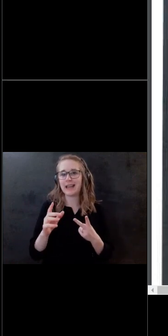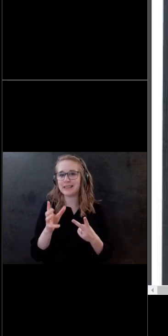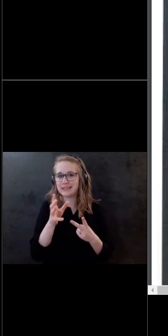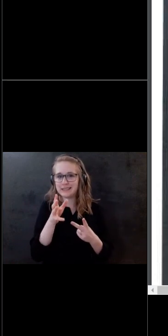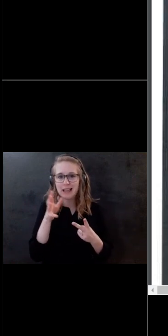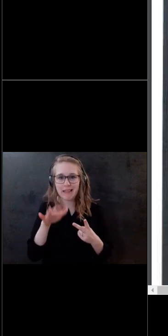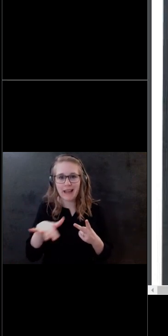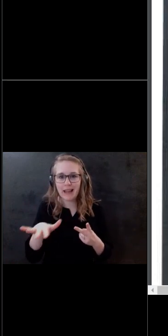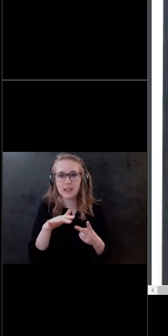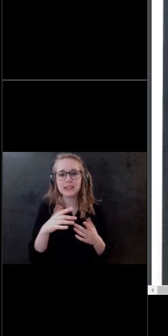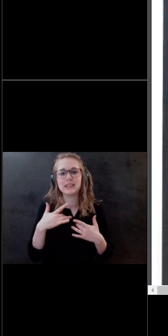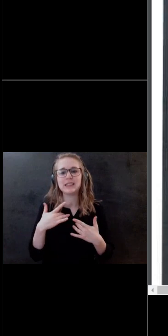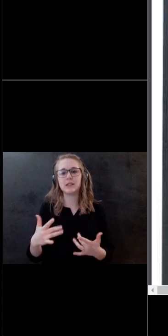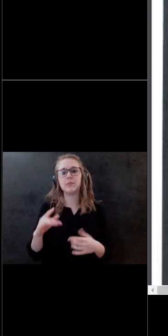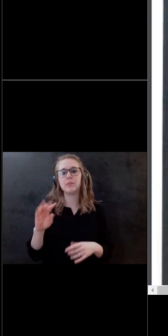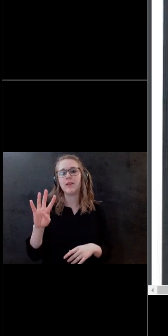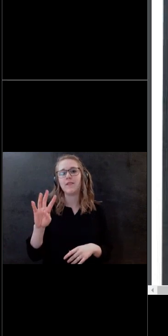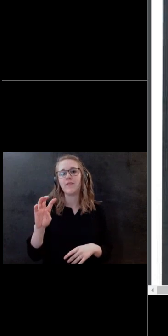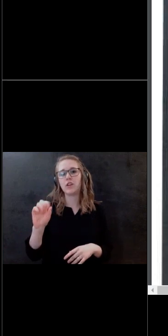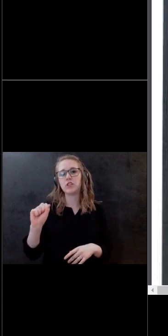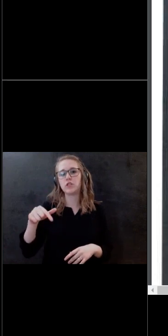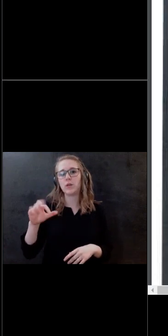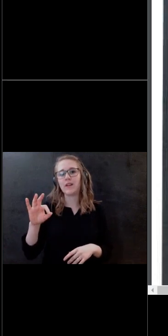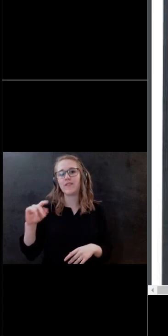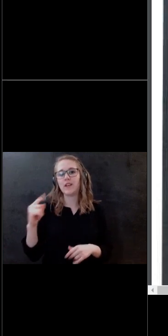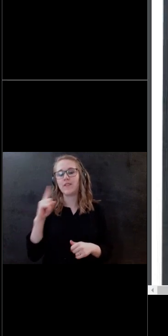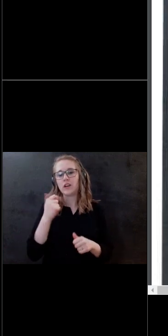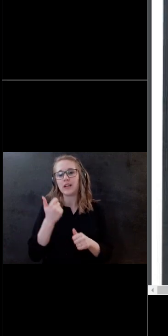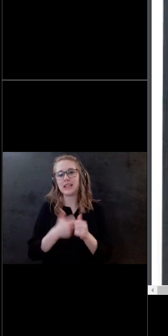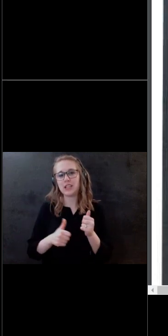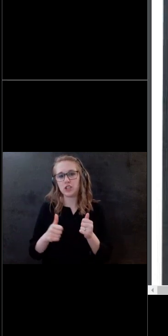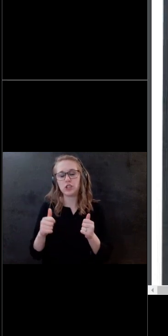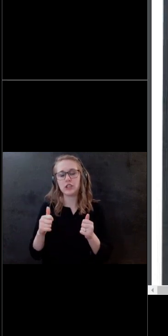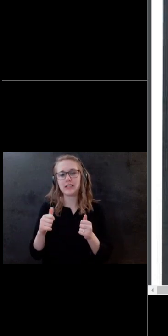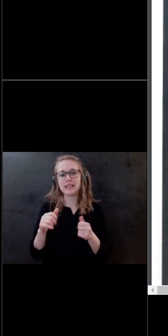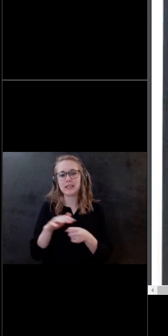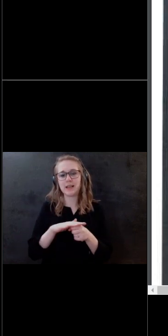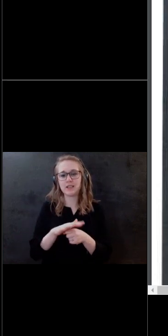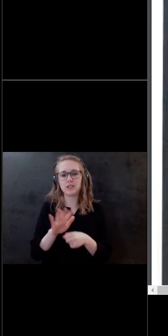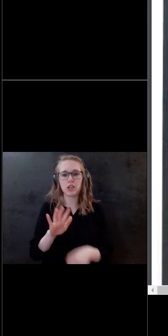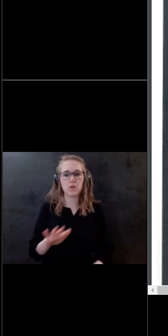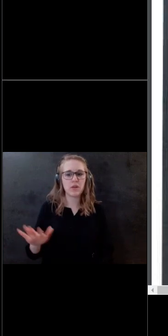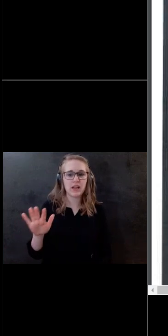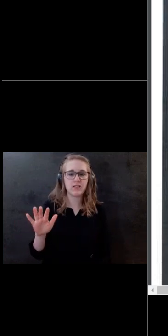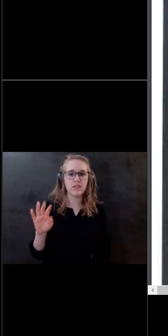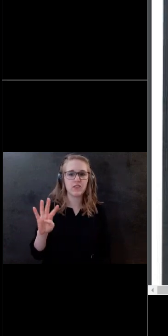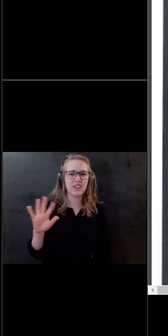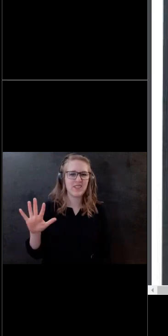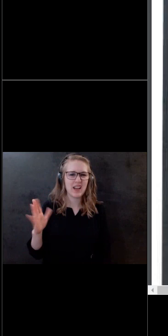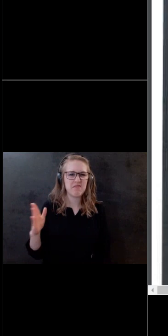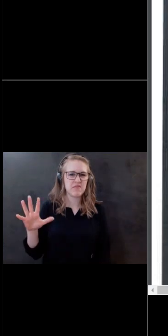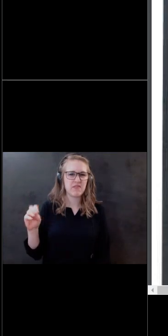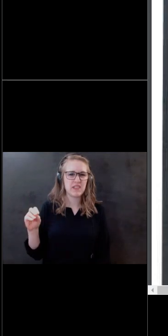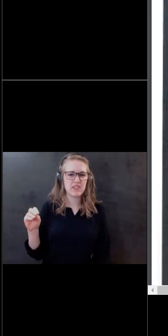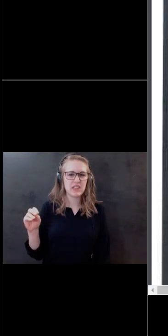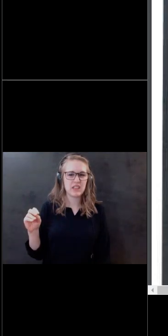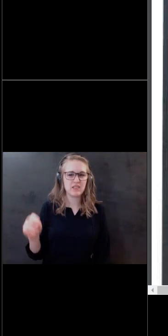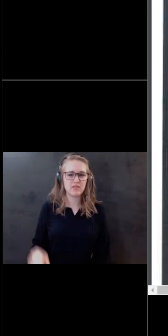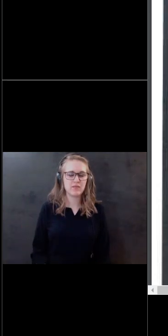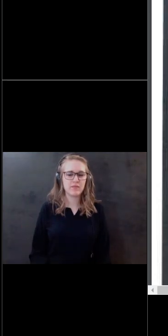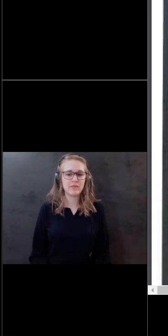the standard is about 400 square foot per space. So around 45, 50. But again, this